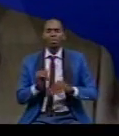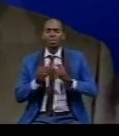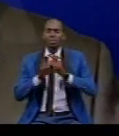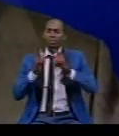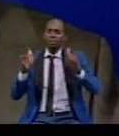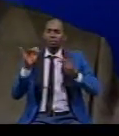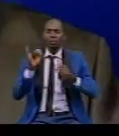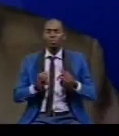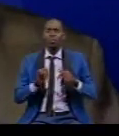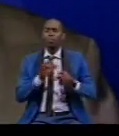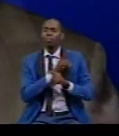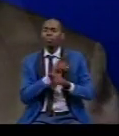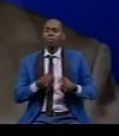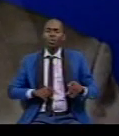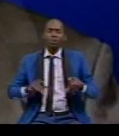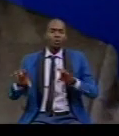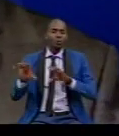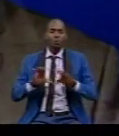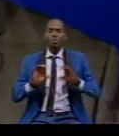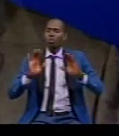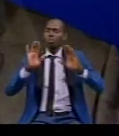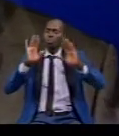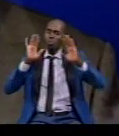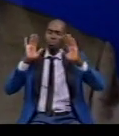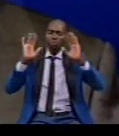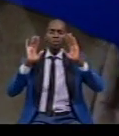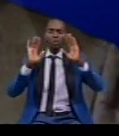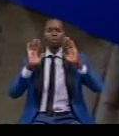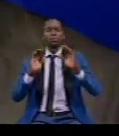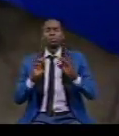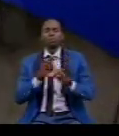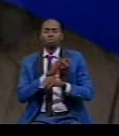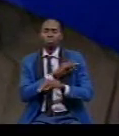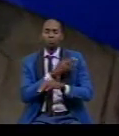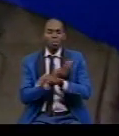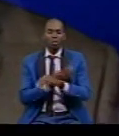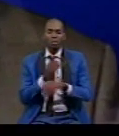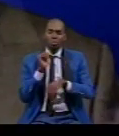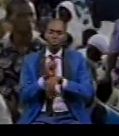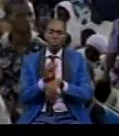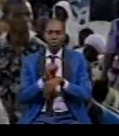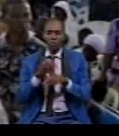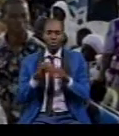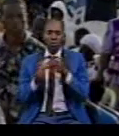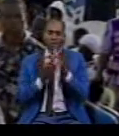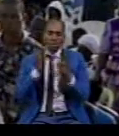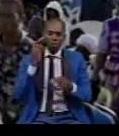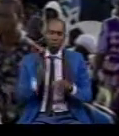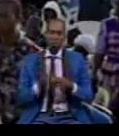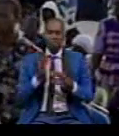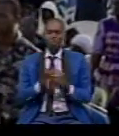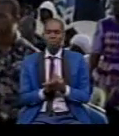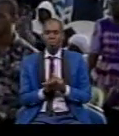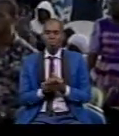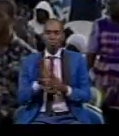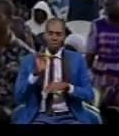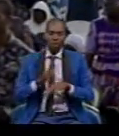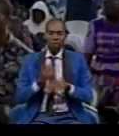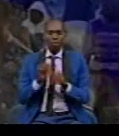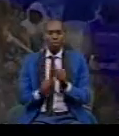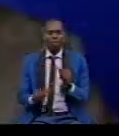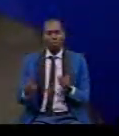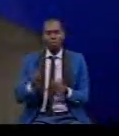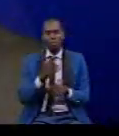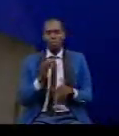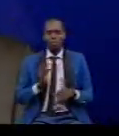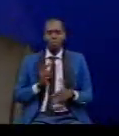say, Lord, I'm a thief. I know. I cannot hide it from you. You know me through and through.